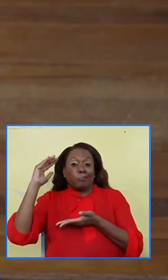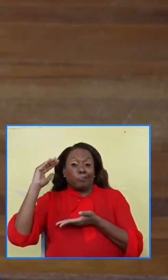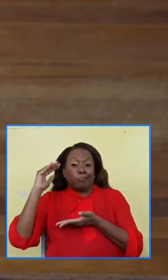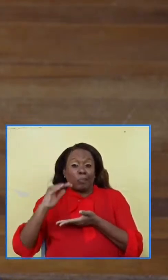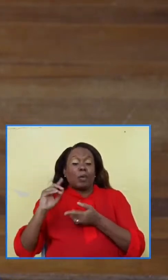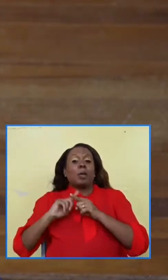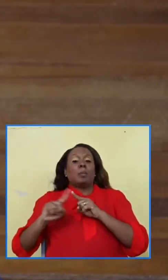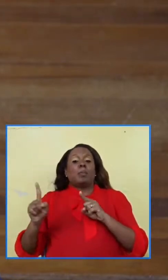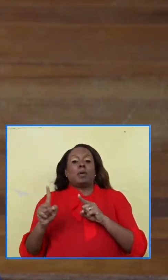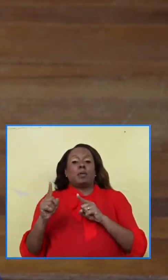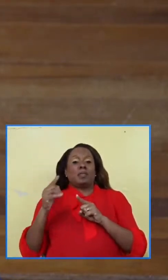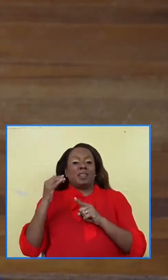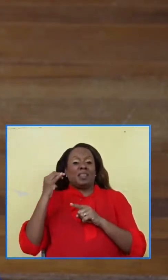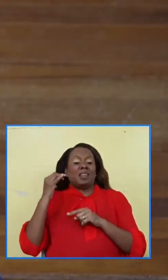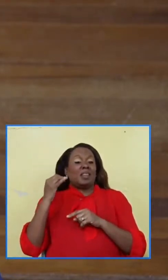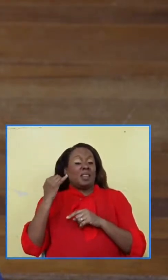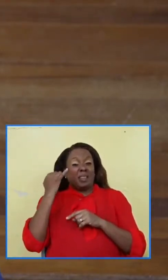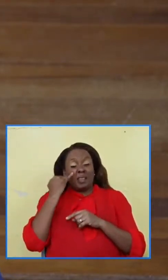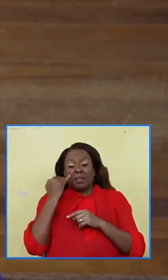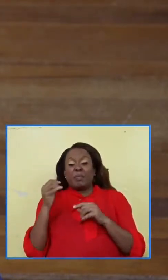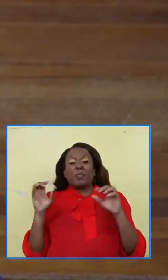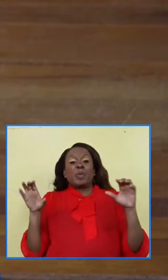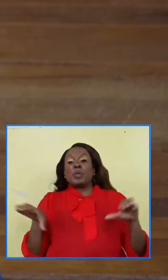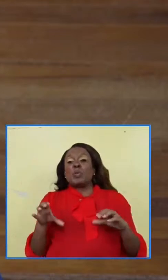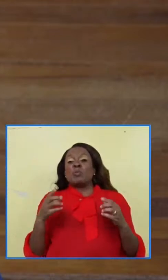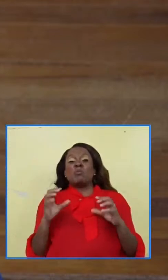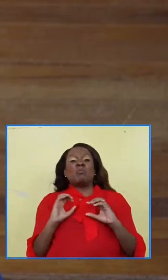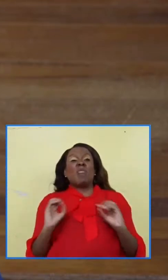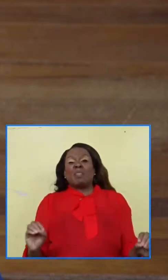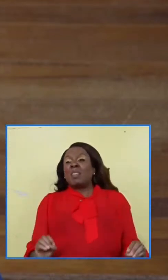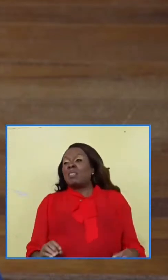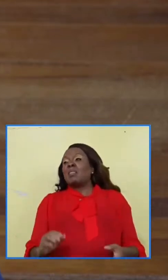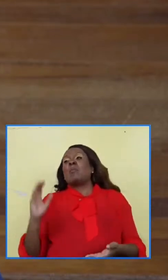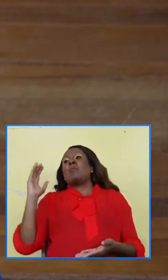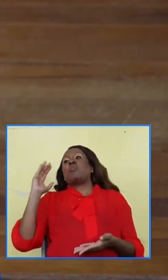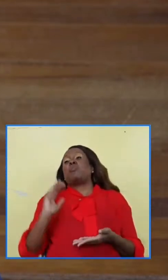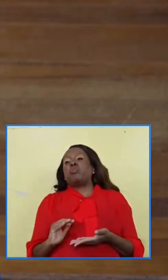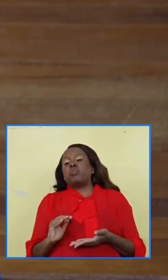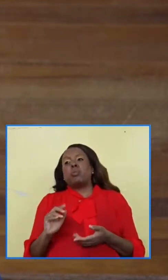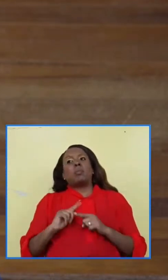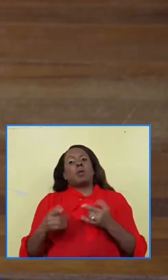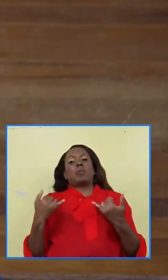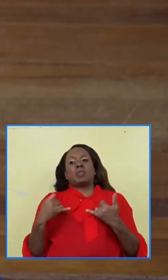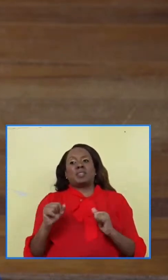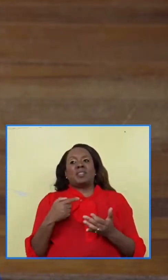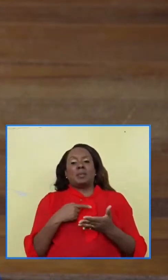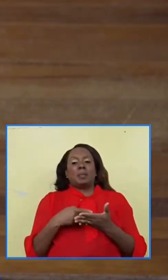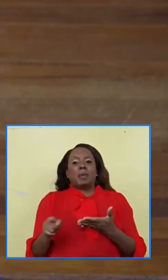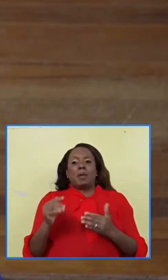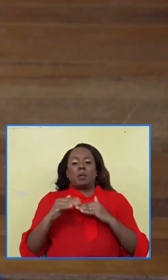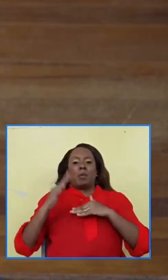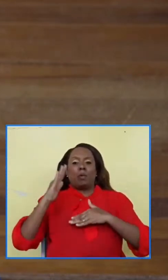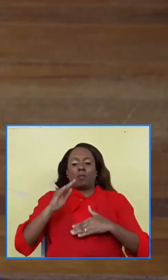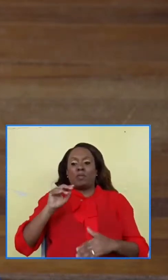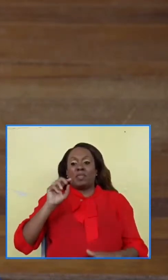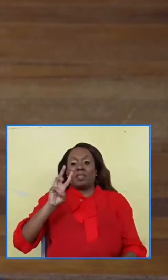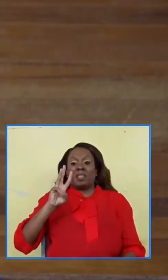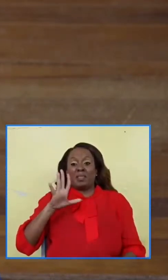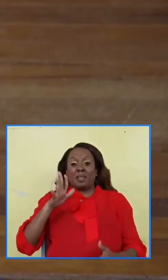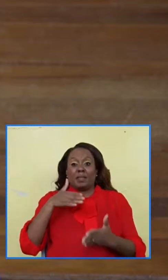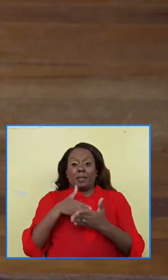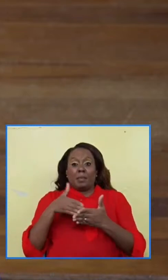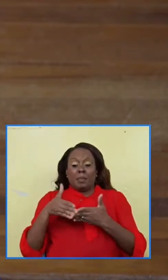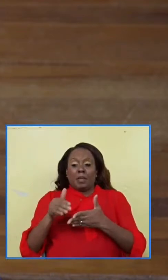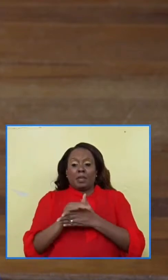the funds currently are not in crisis. We continue to pay over $65 million per month